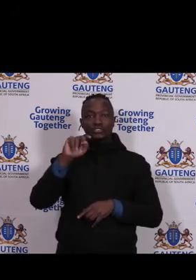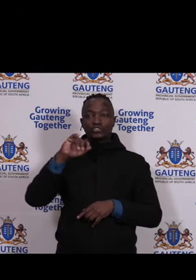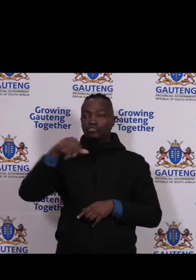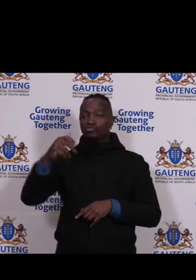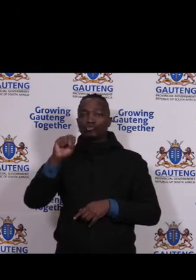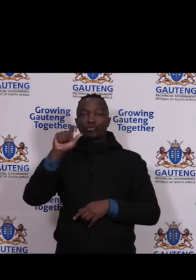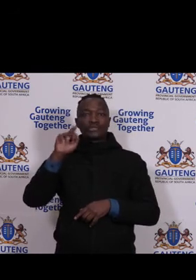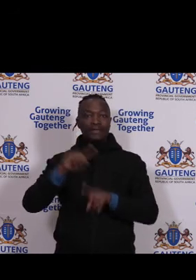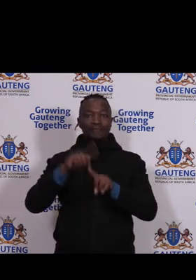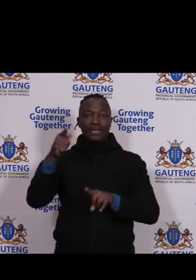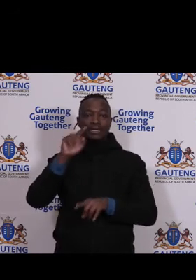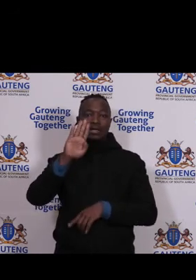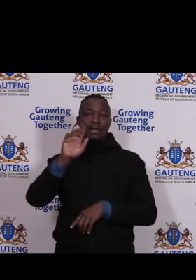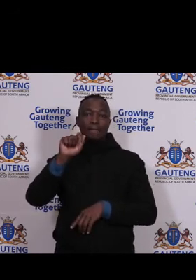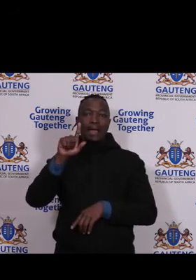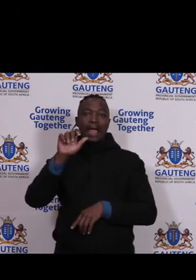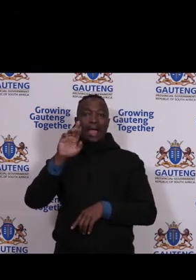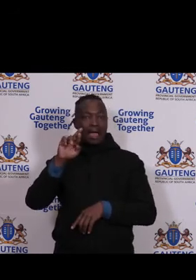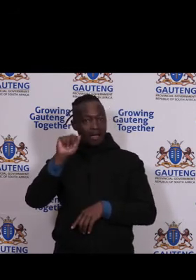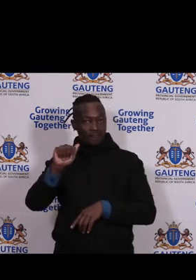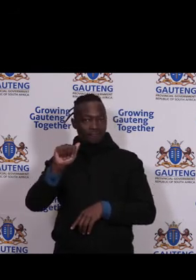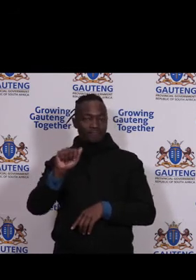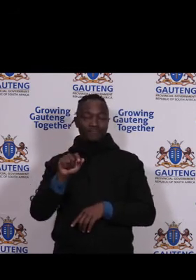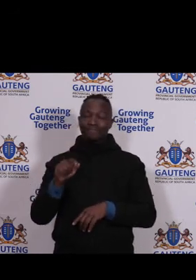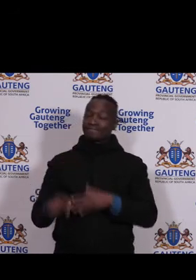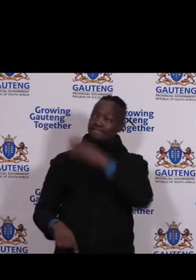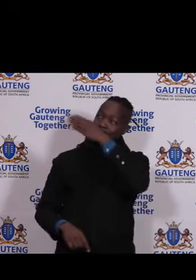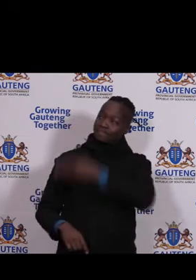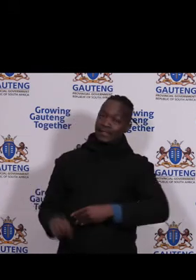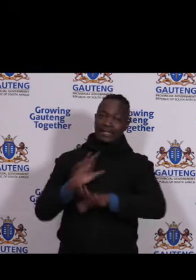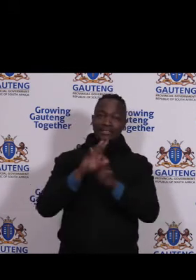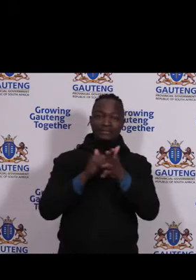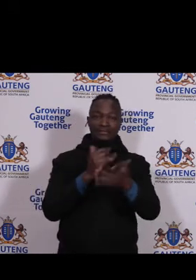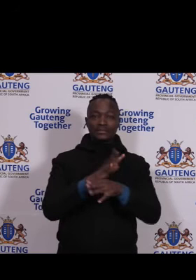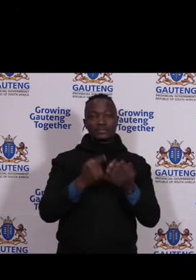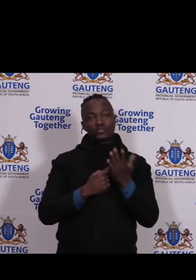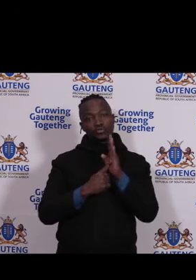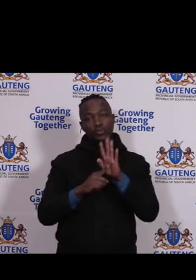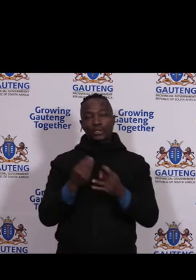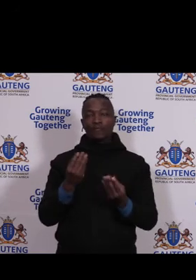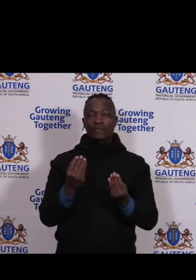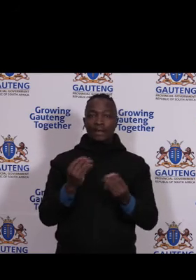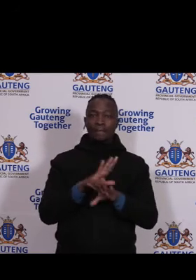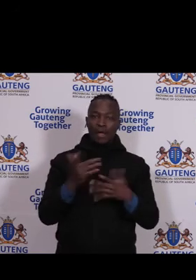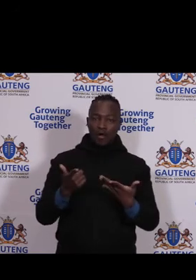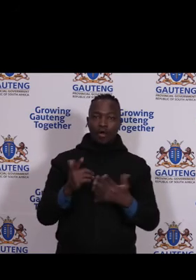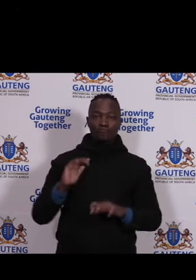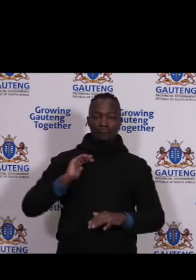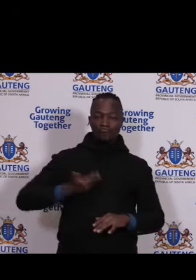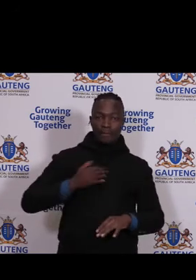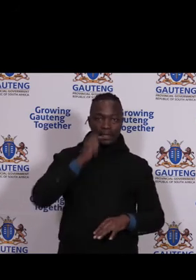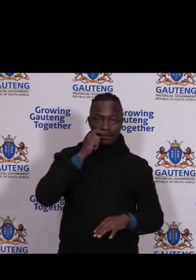Baragwanath. This is just a demonstration of the number of and the gender distribution, age and the